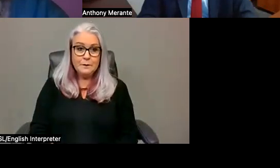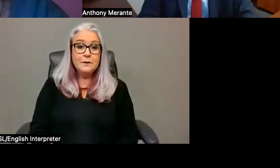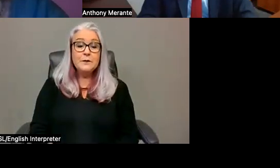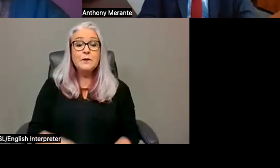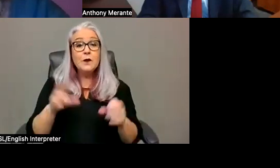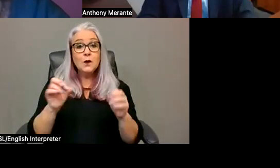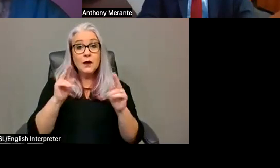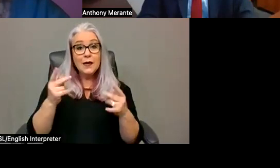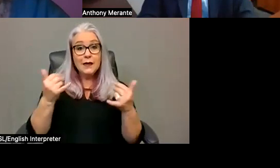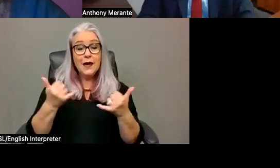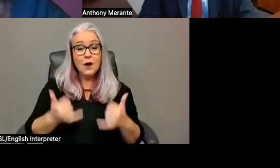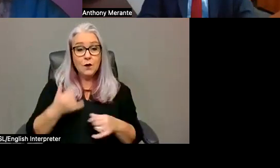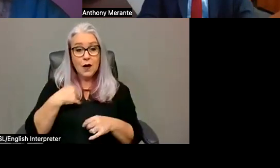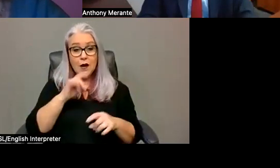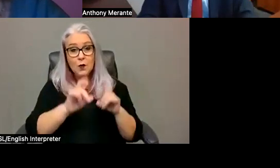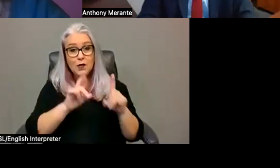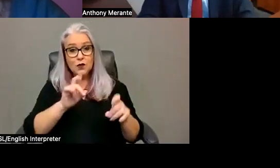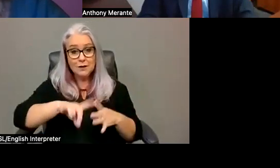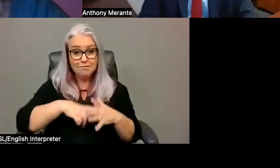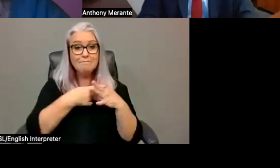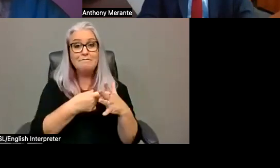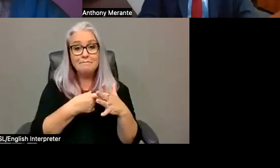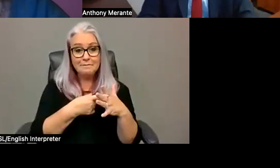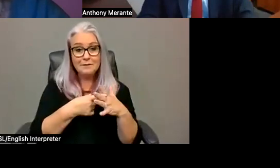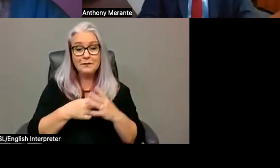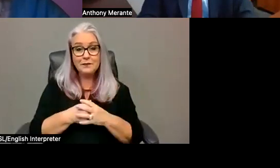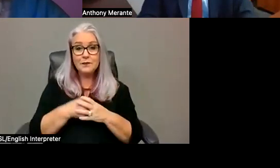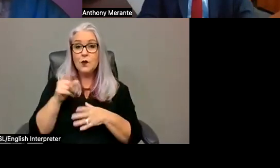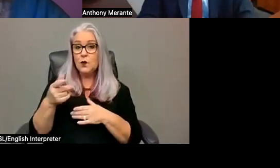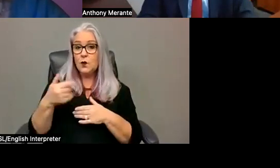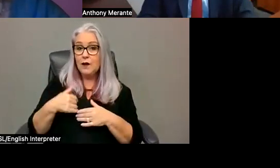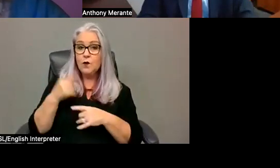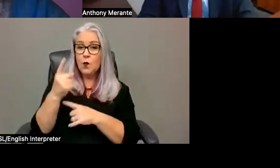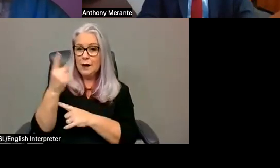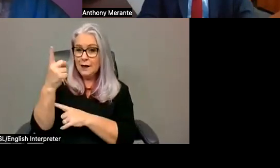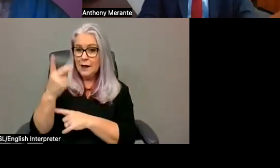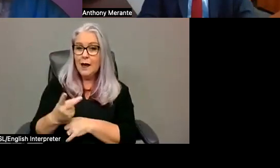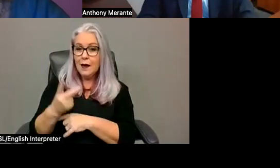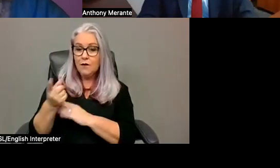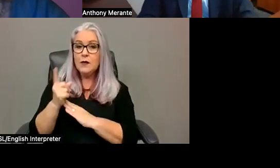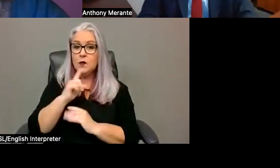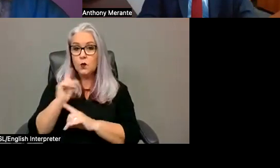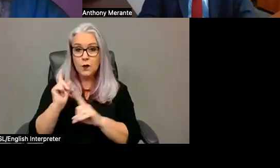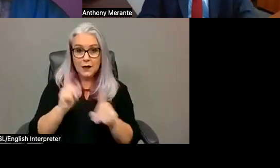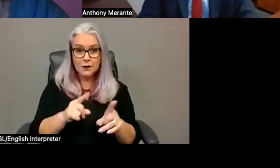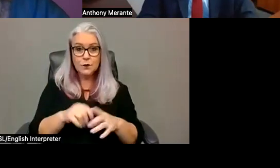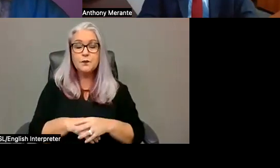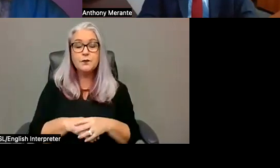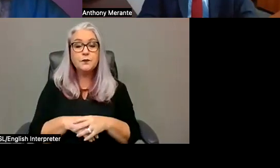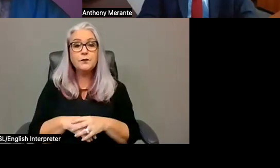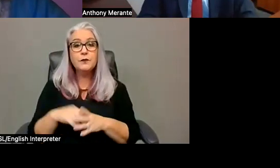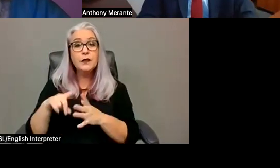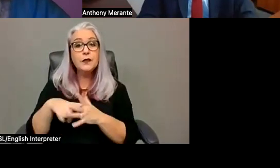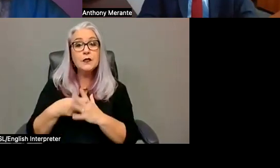begin the questions for this evening. And as a reminder, you have 1.5 minutes to answer your question. So we will begin